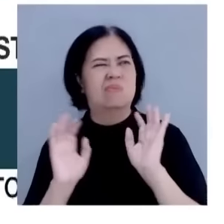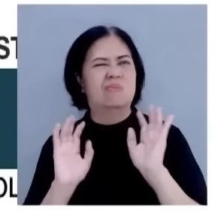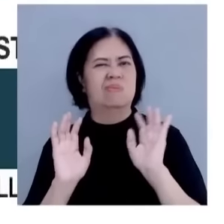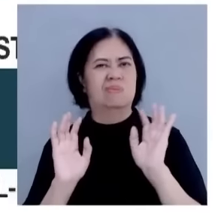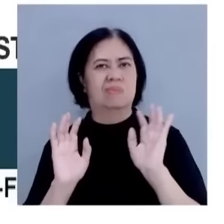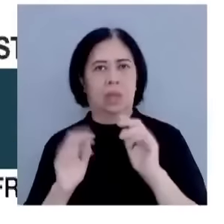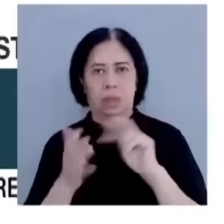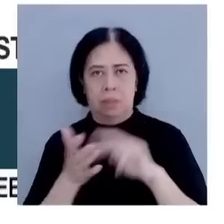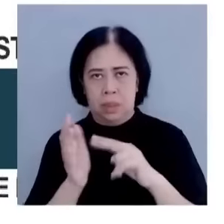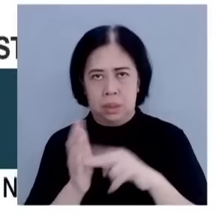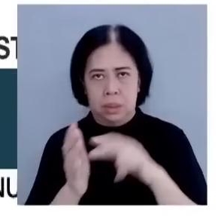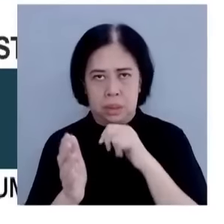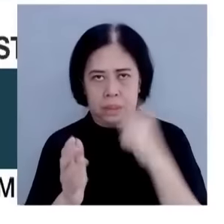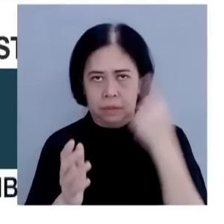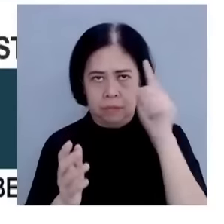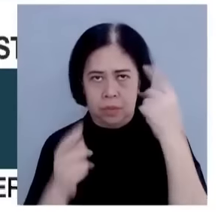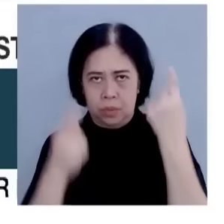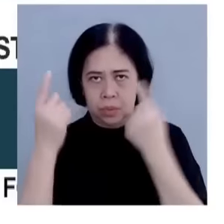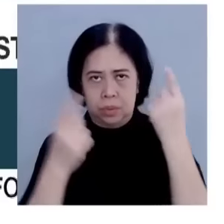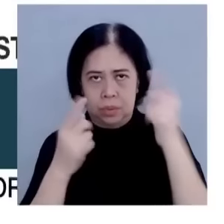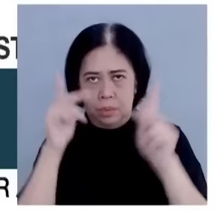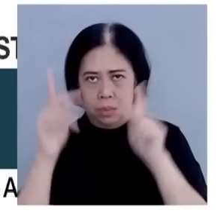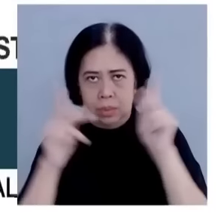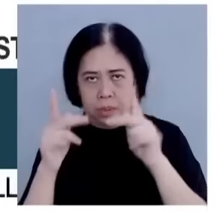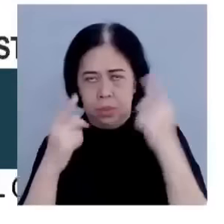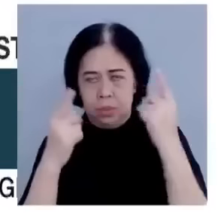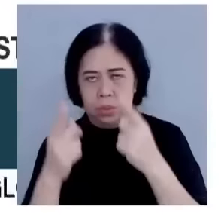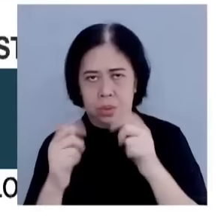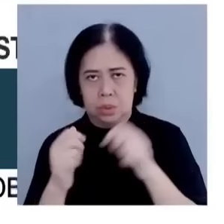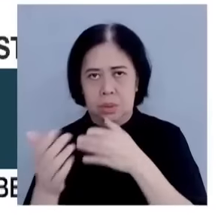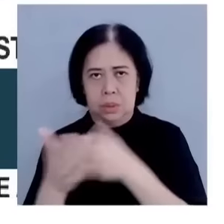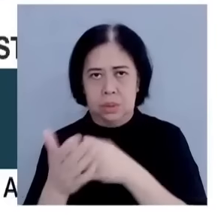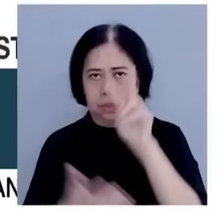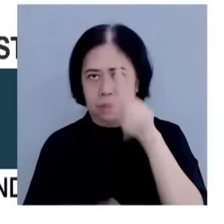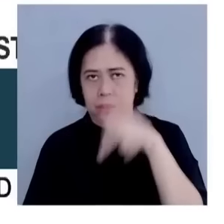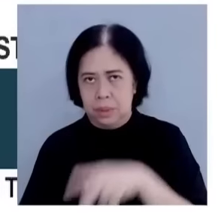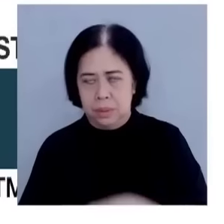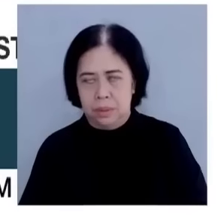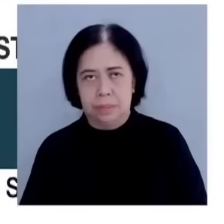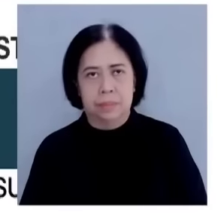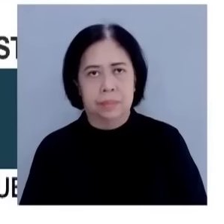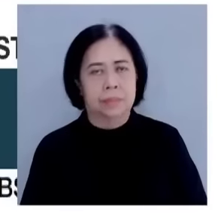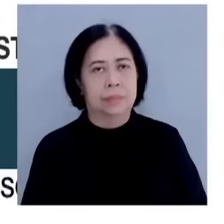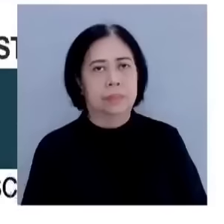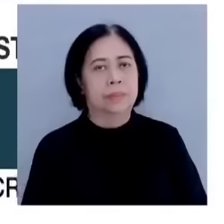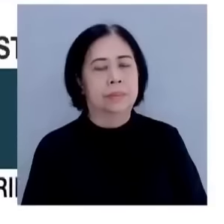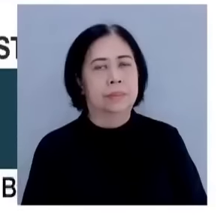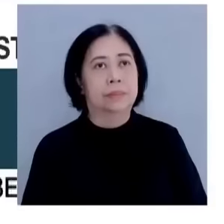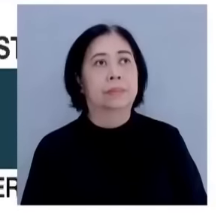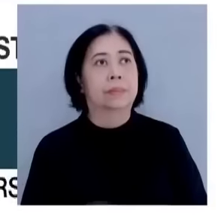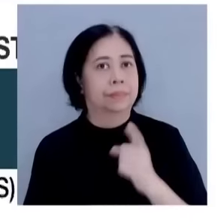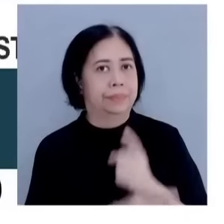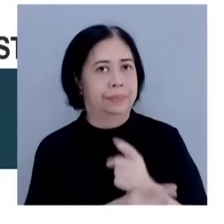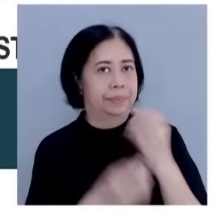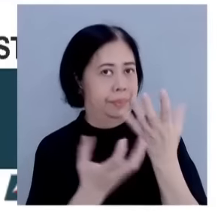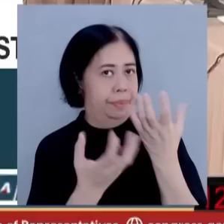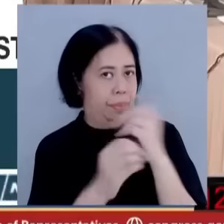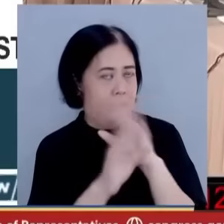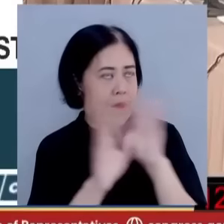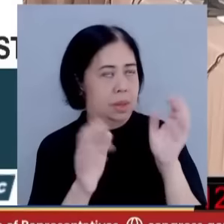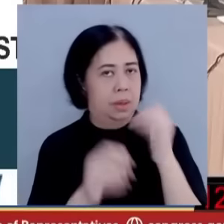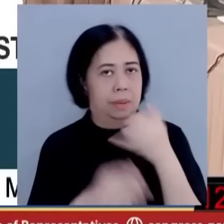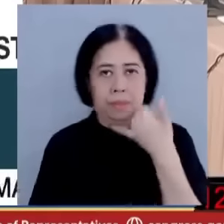to file impeachment, an impeachment case against the vice president, Professor? You know, Casey, just to be clear, no,